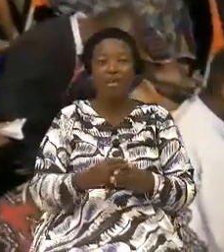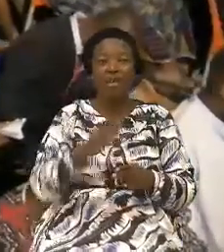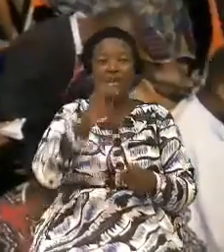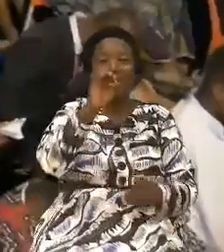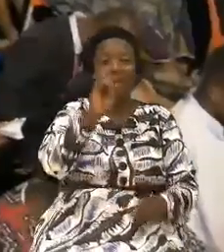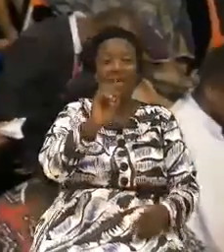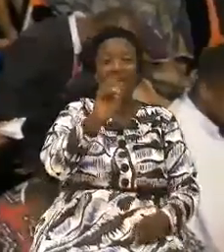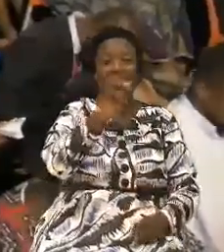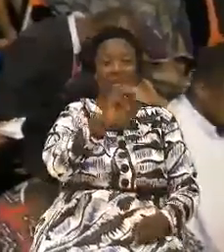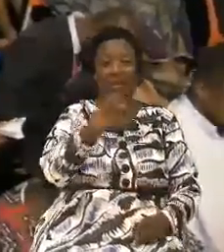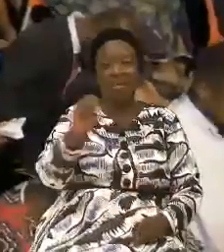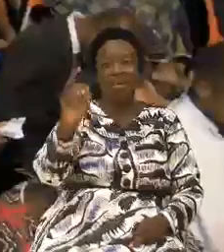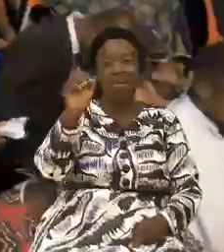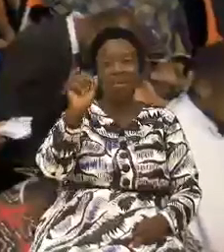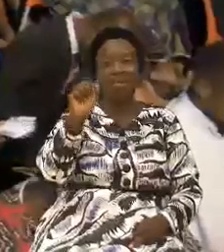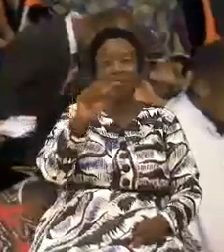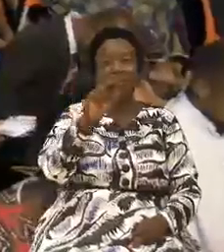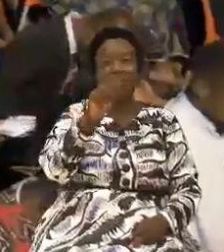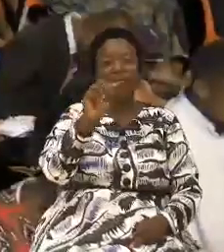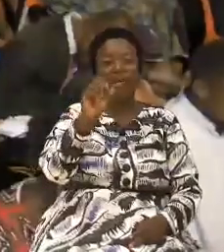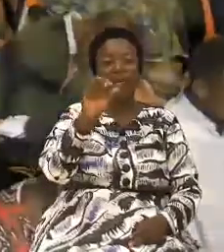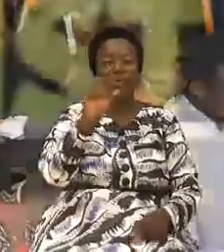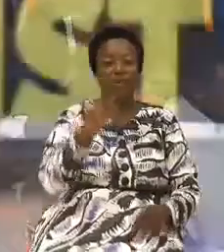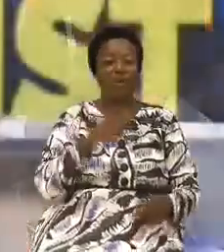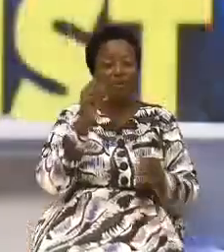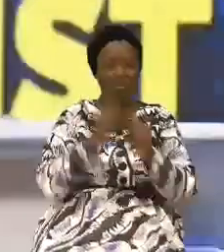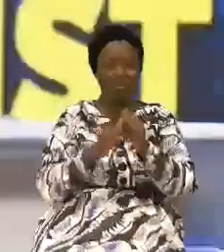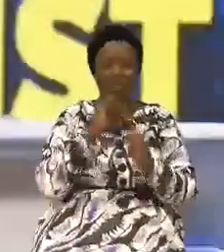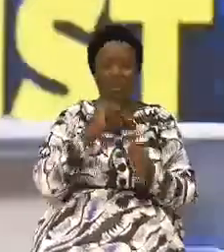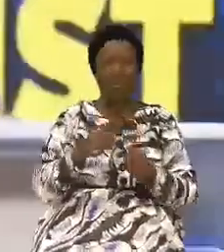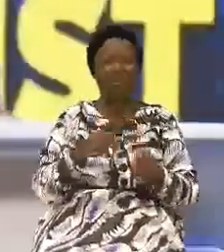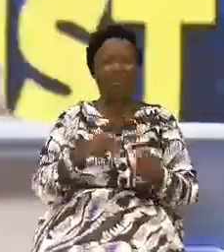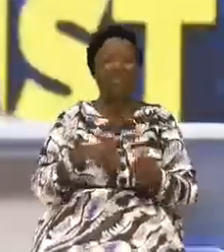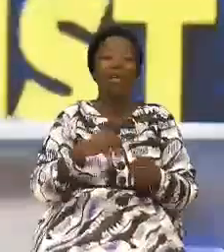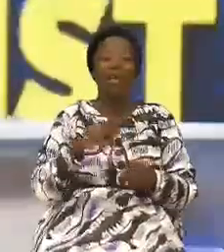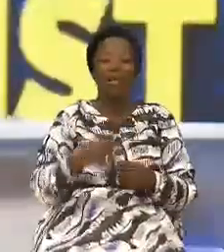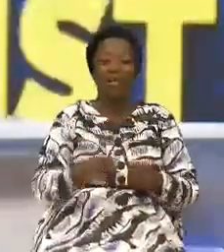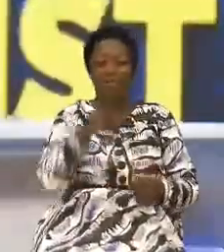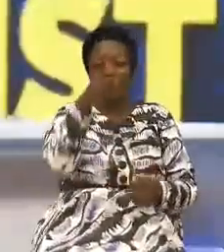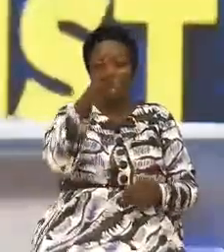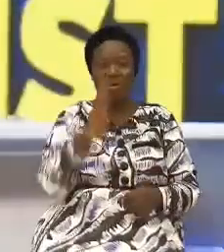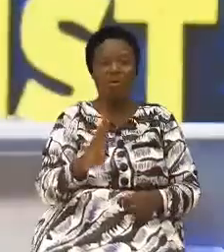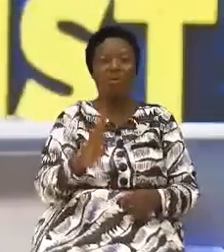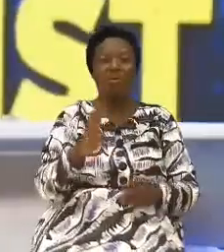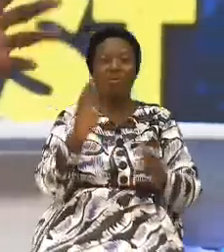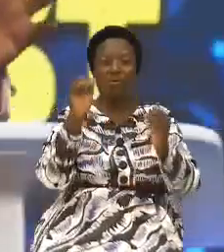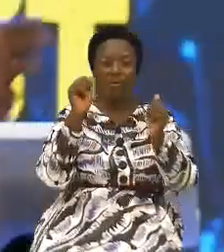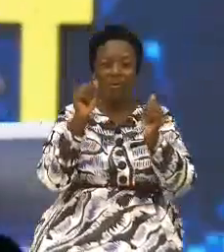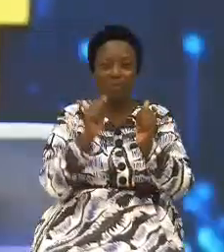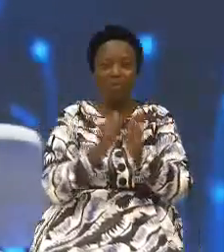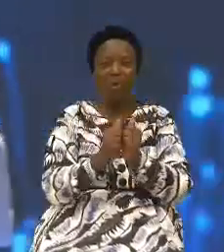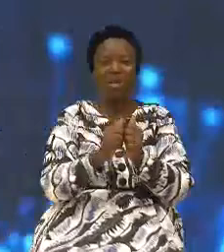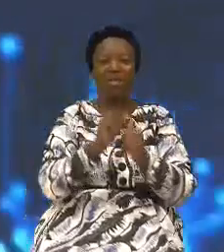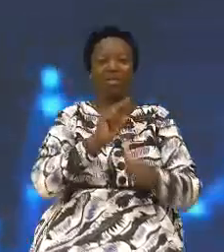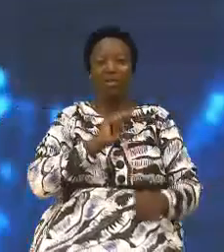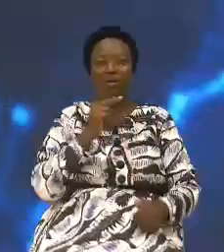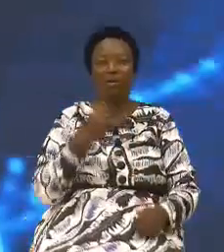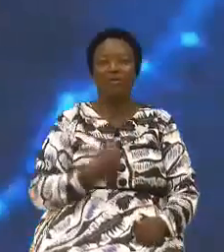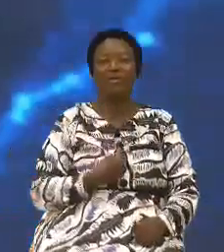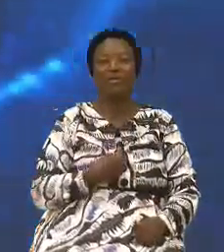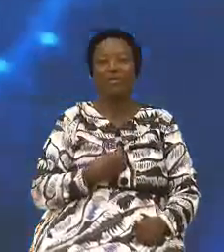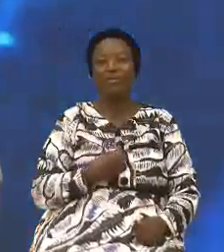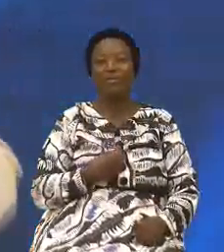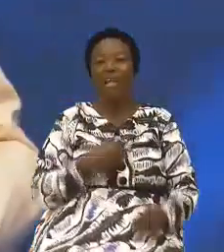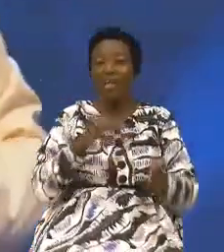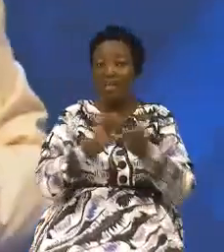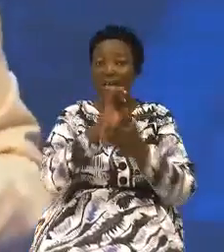Emmanuel, which being interpreted is God with us. That